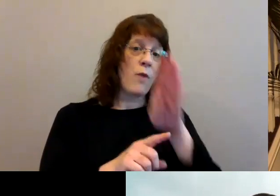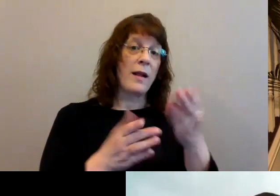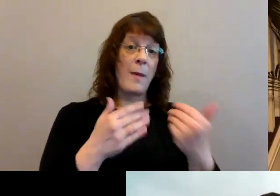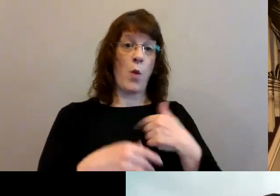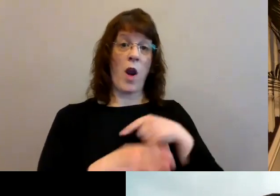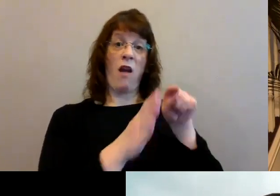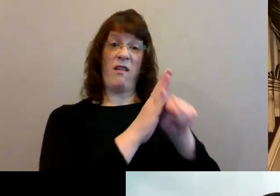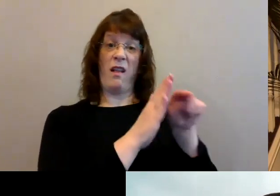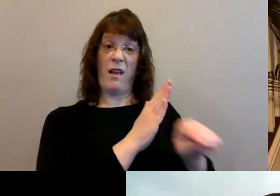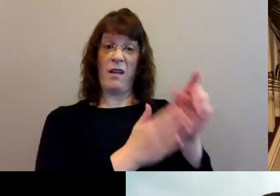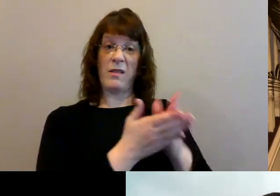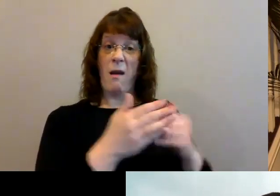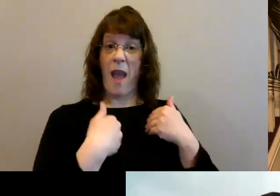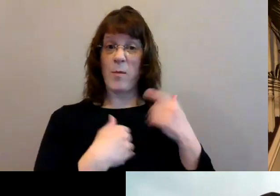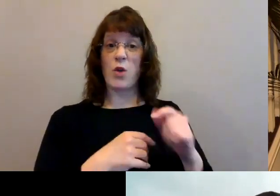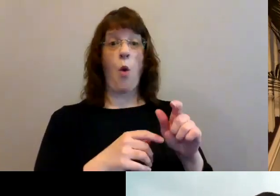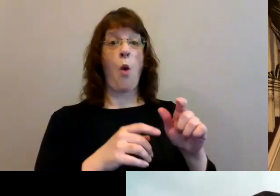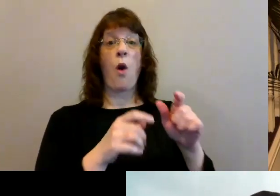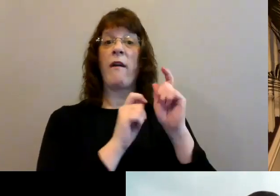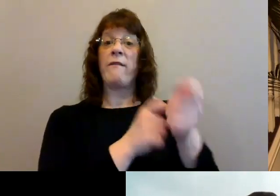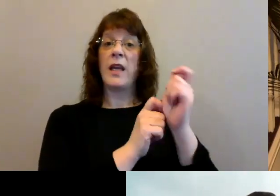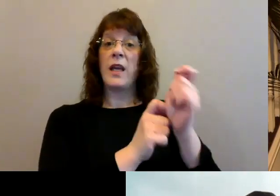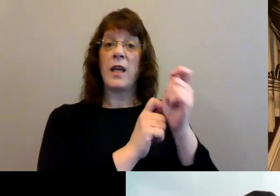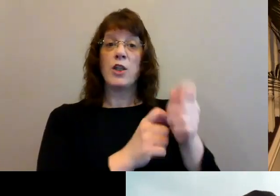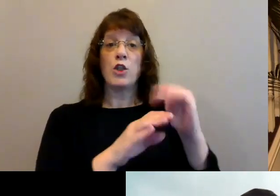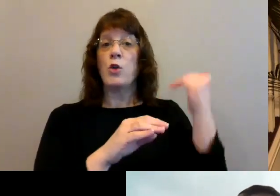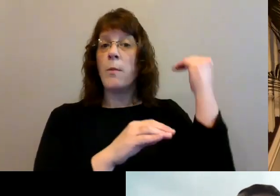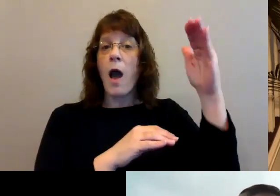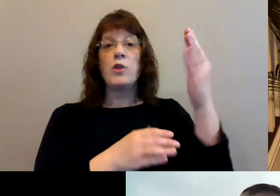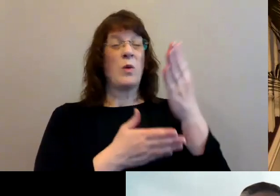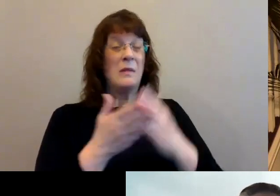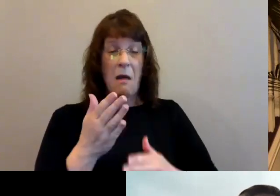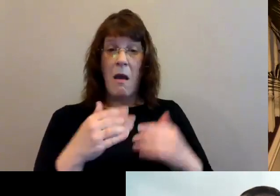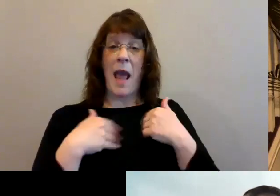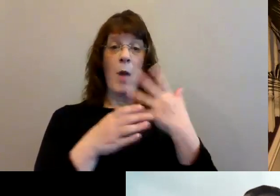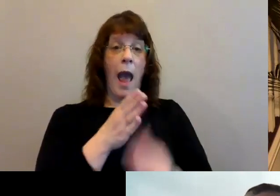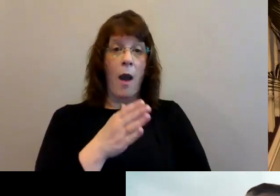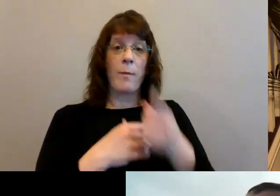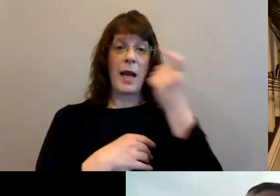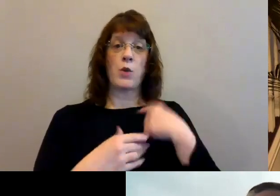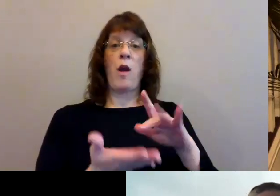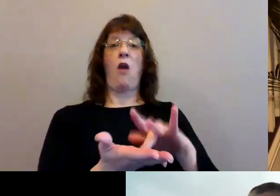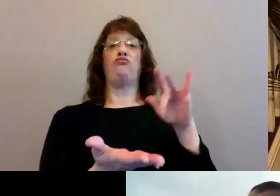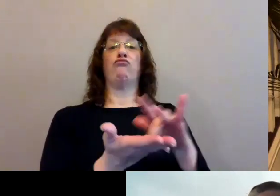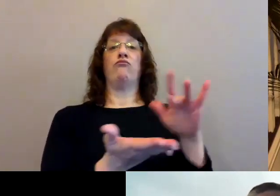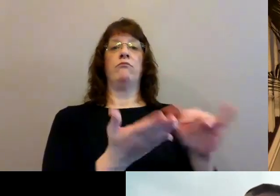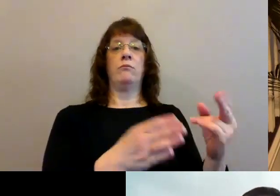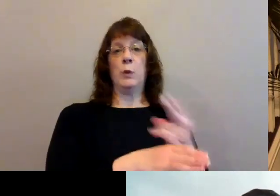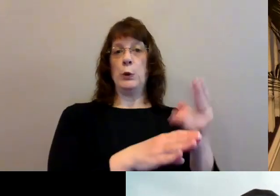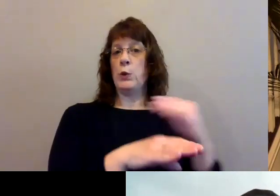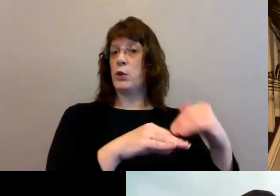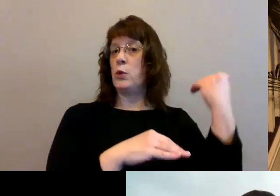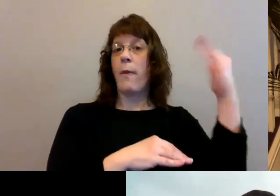or overfishing and so on. And so like we're driving some species extinct just by exploitation, by us going out and using